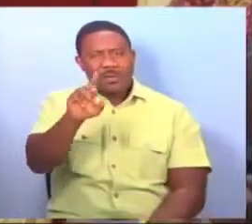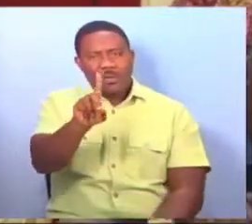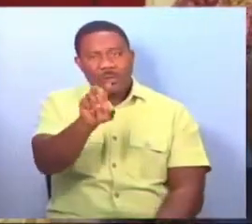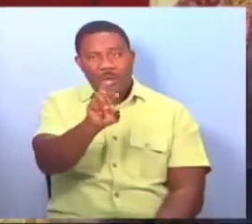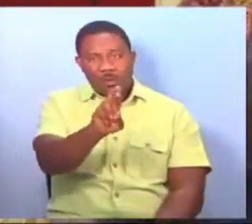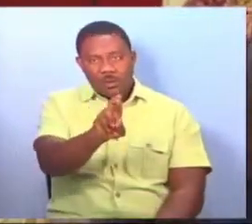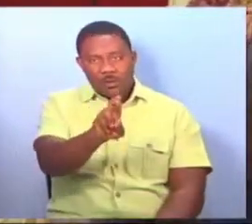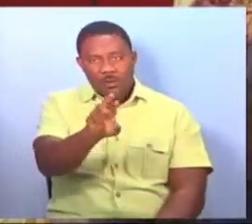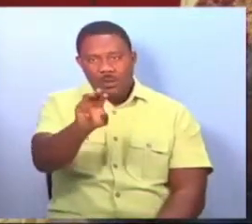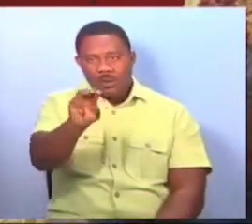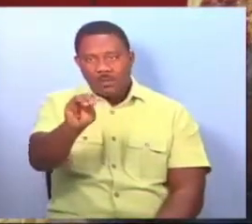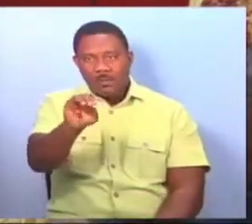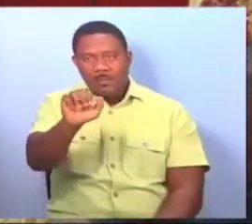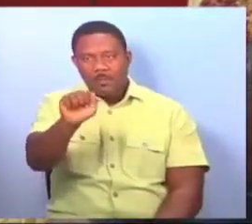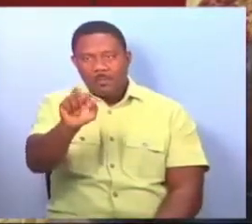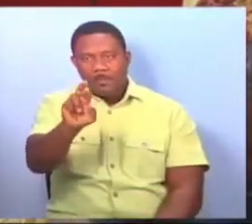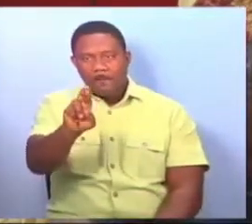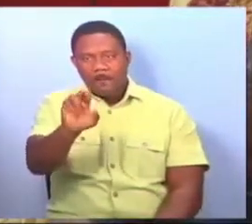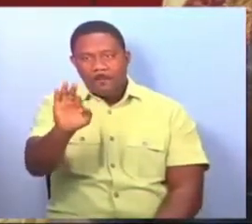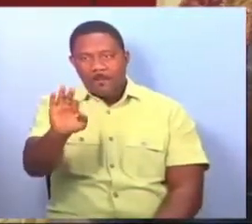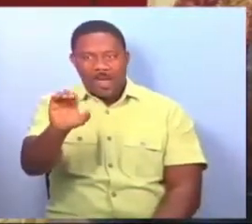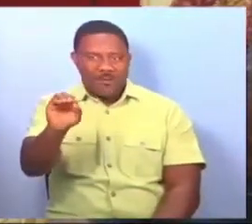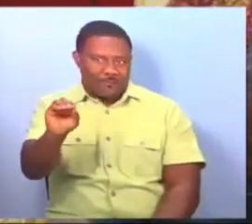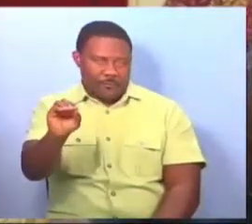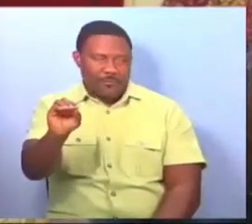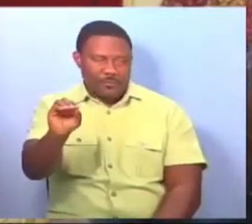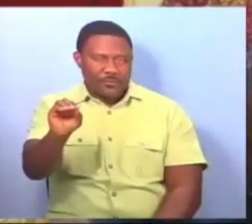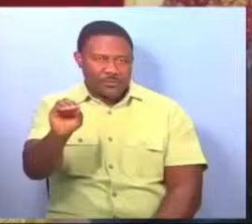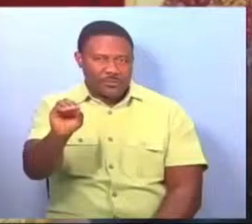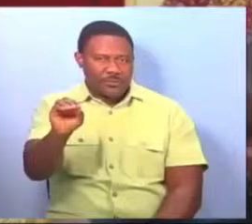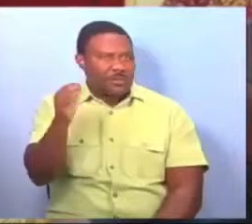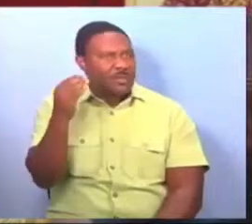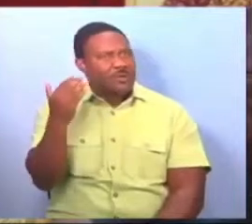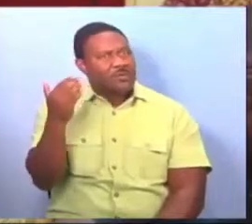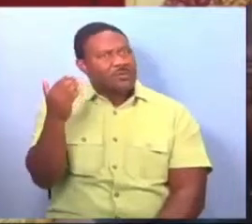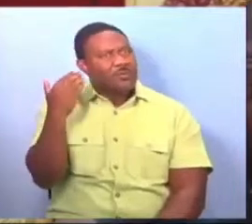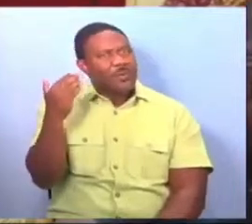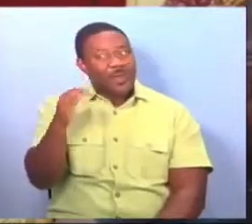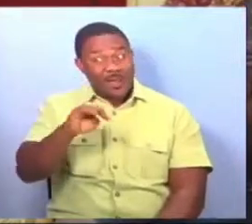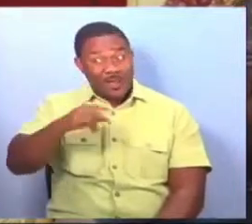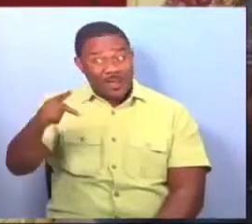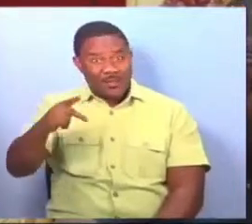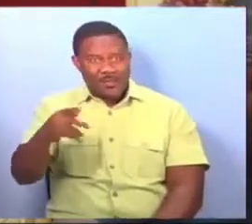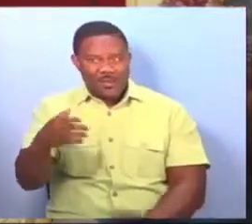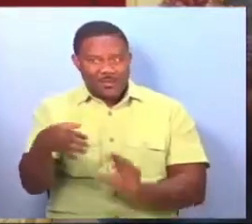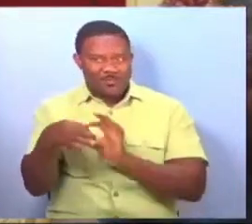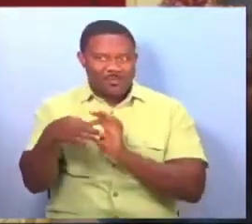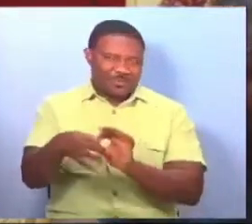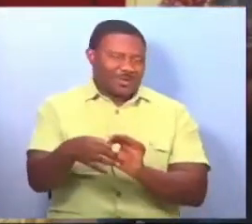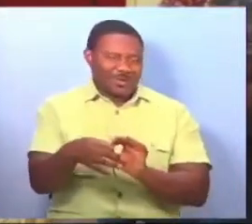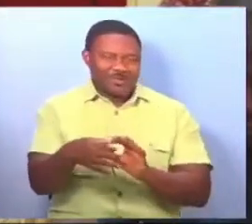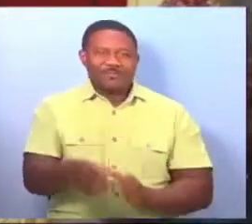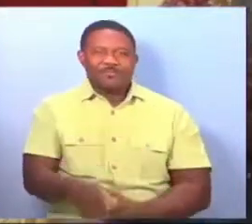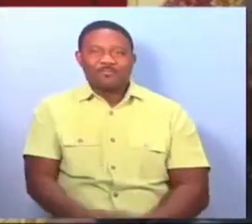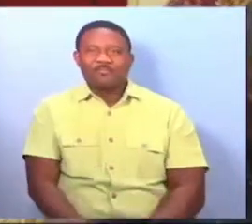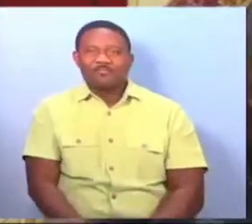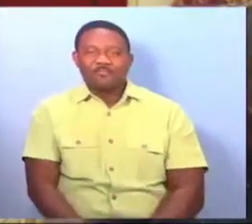Dr. Emmanuel Mafo, a former colleague of ours. Mr.